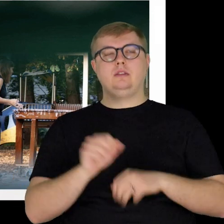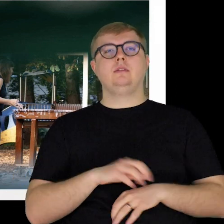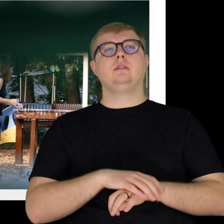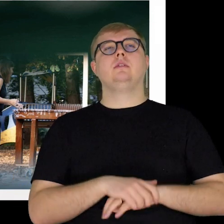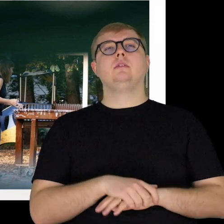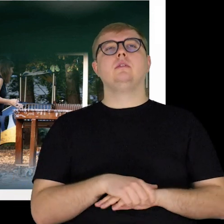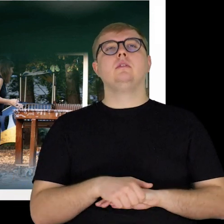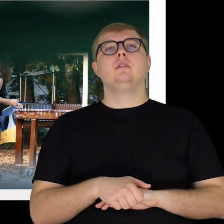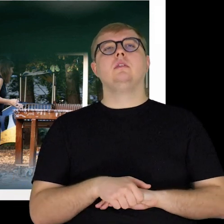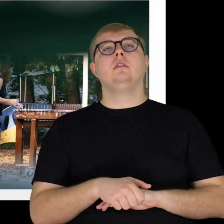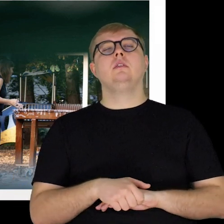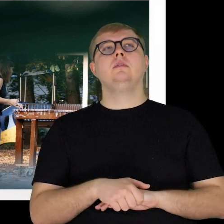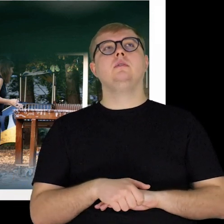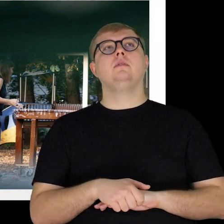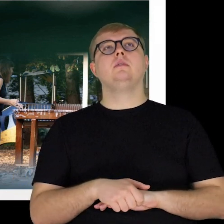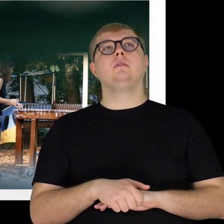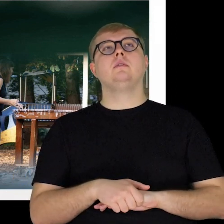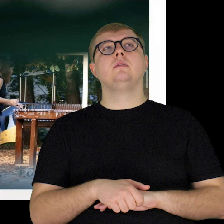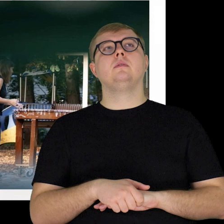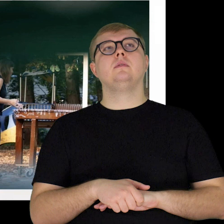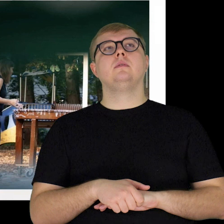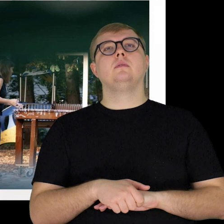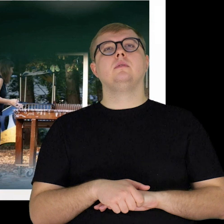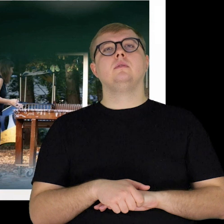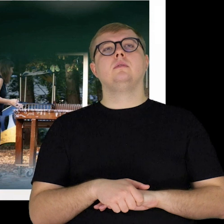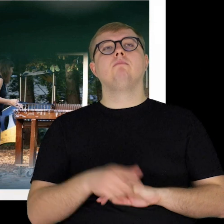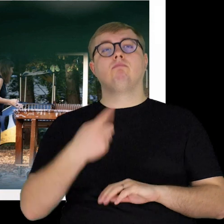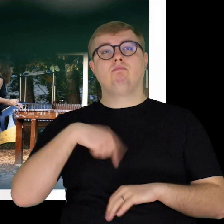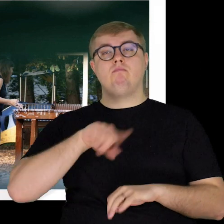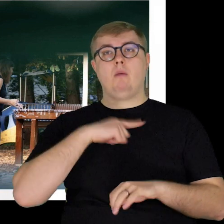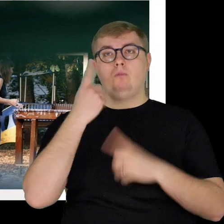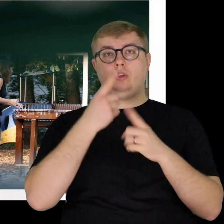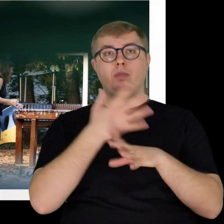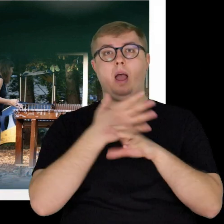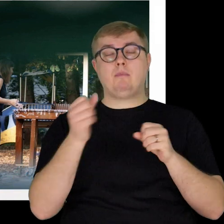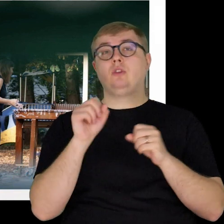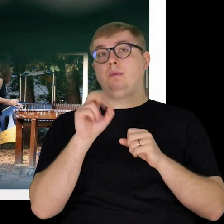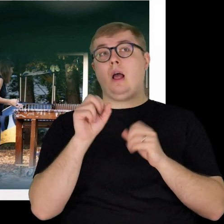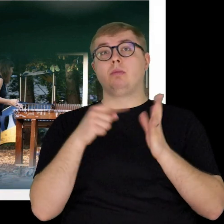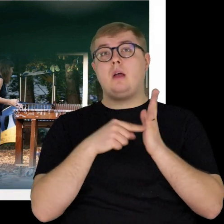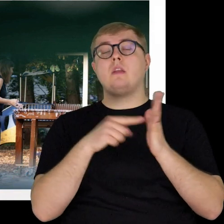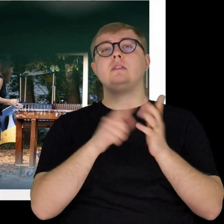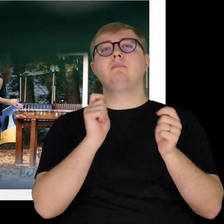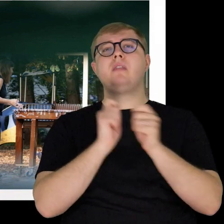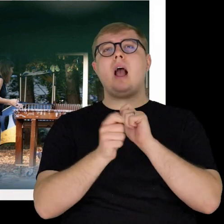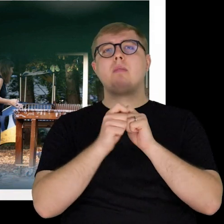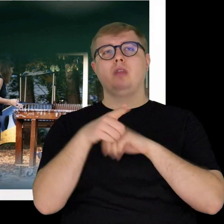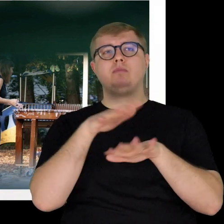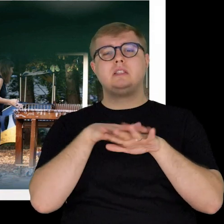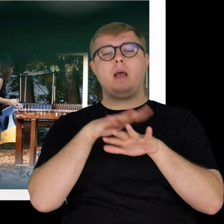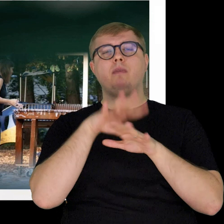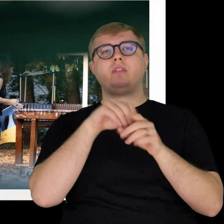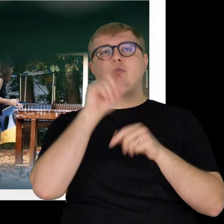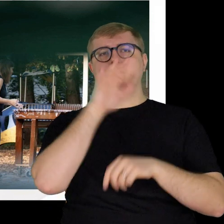or tectonic shifts in society and social lives, that they have led to a